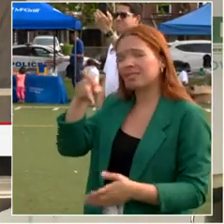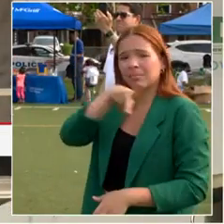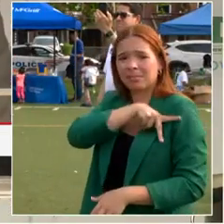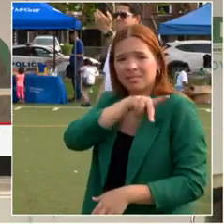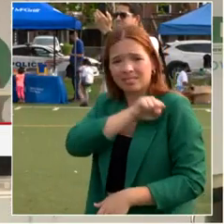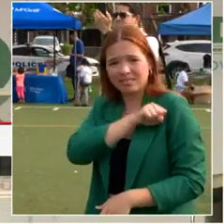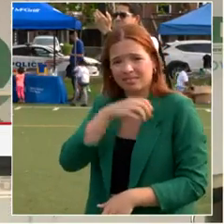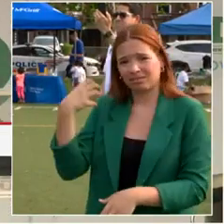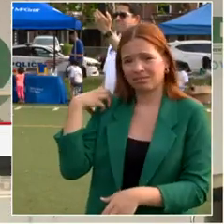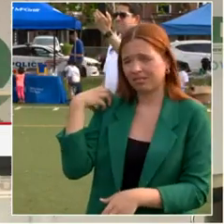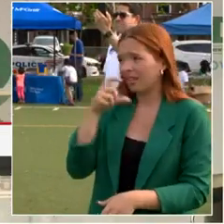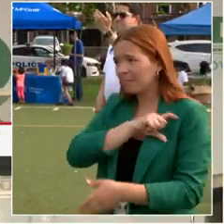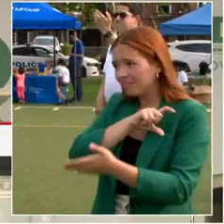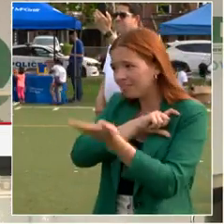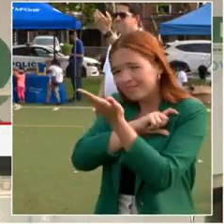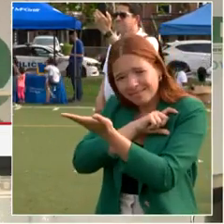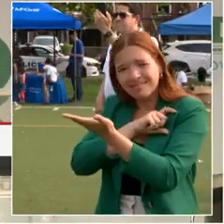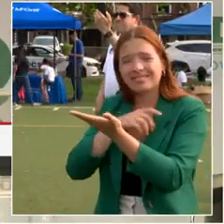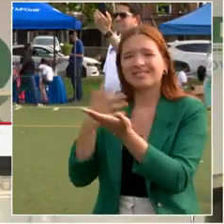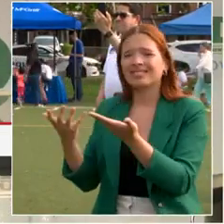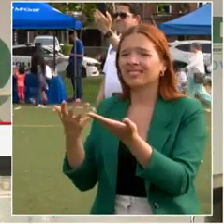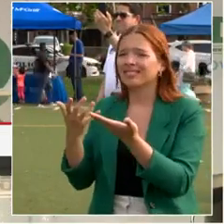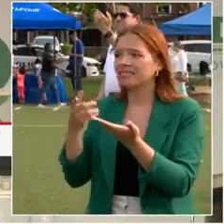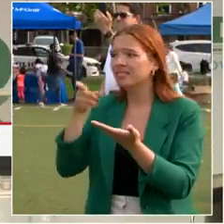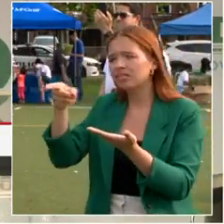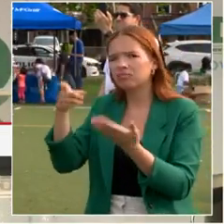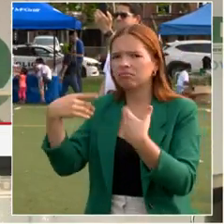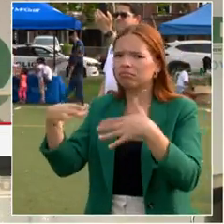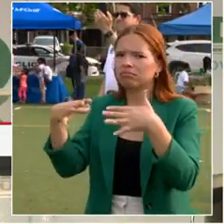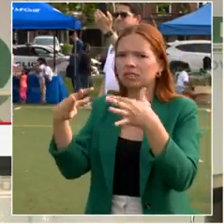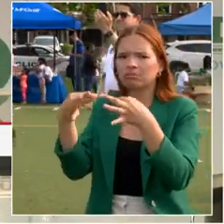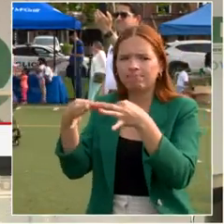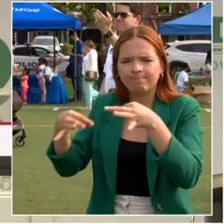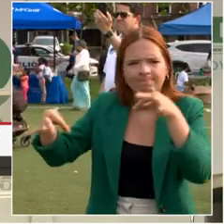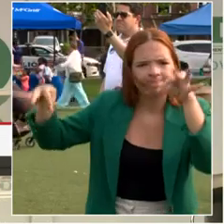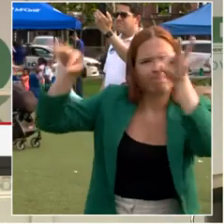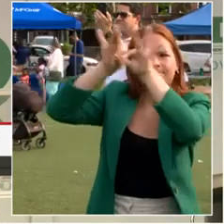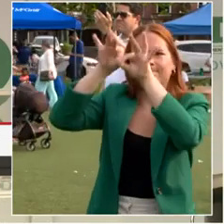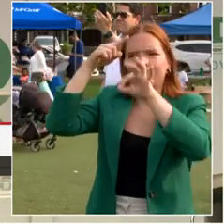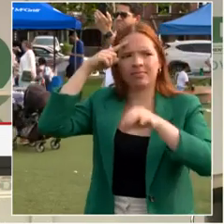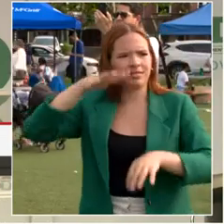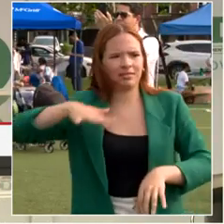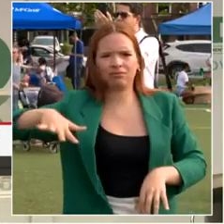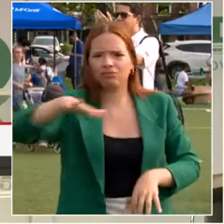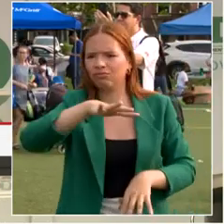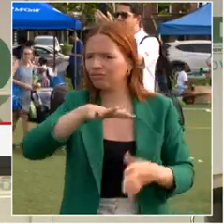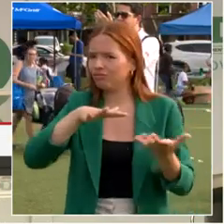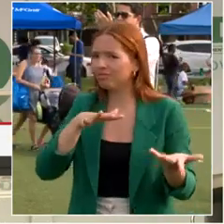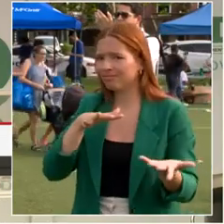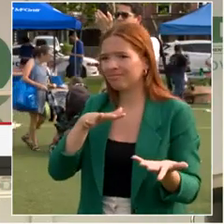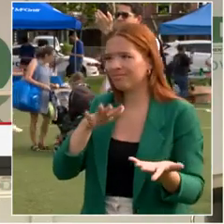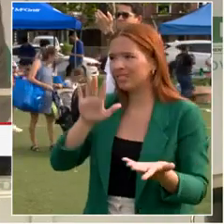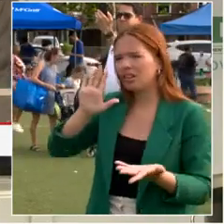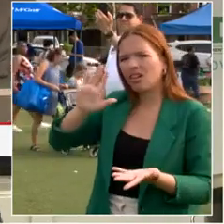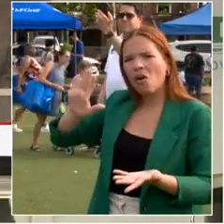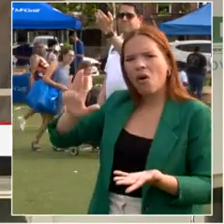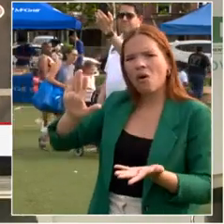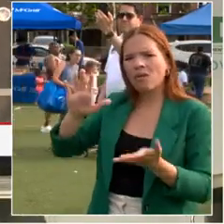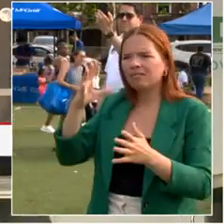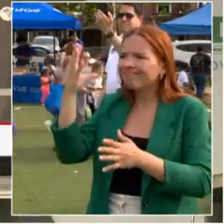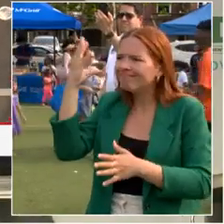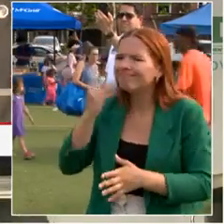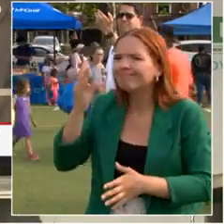Her appointment marks an important milestone for MPD. And her experience, her presence here tonight,